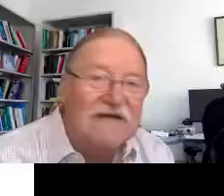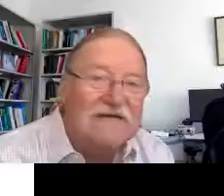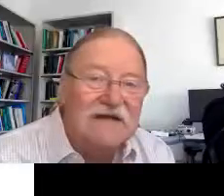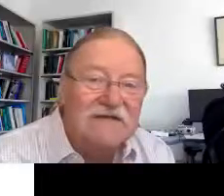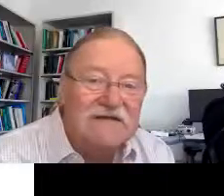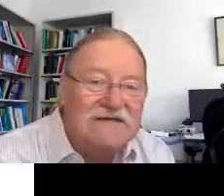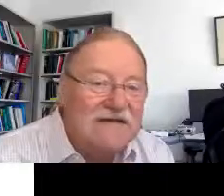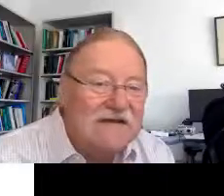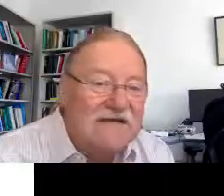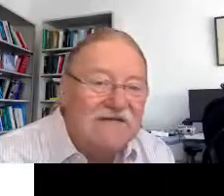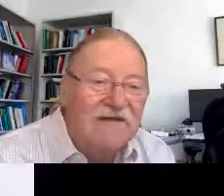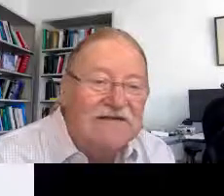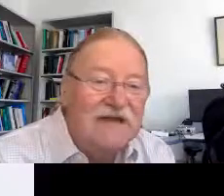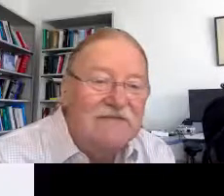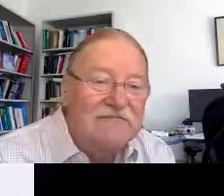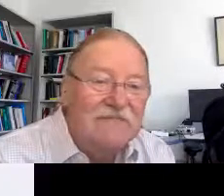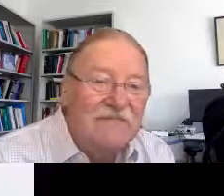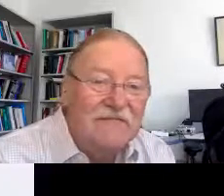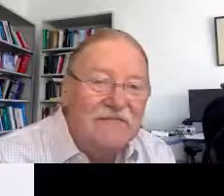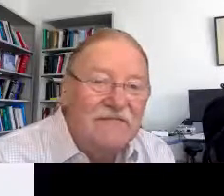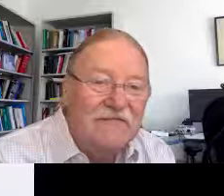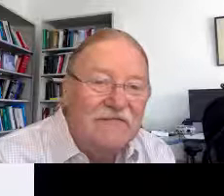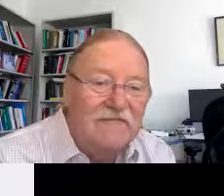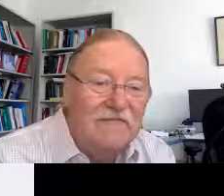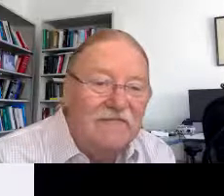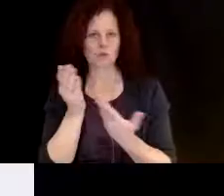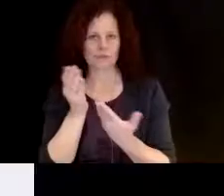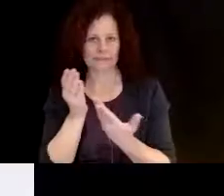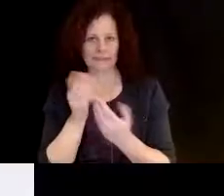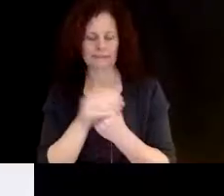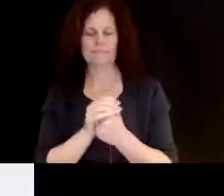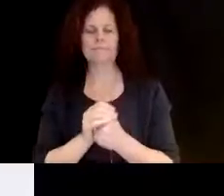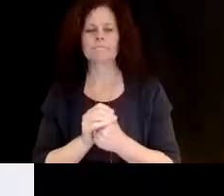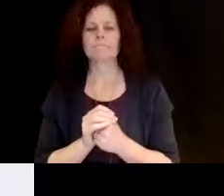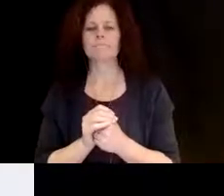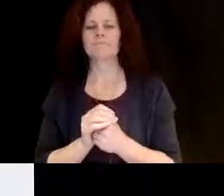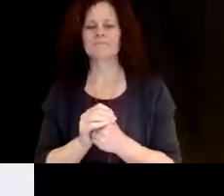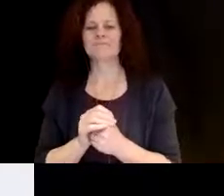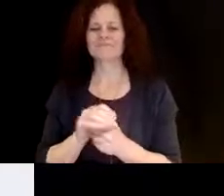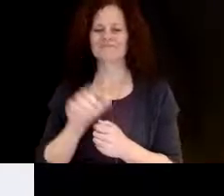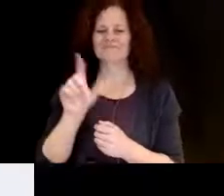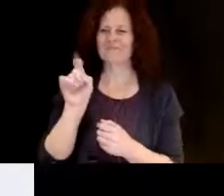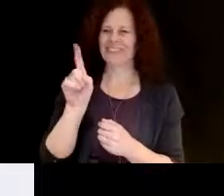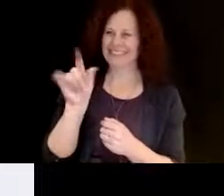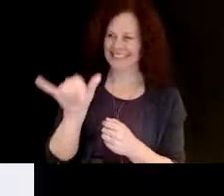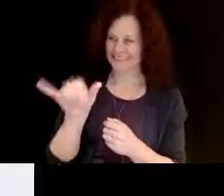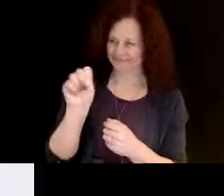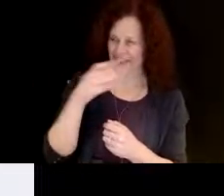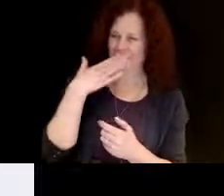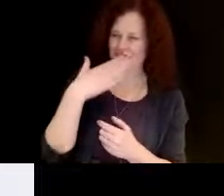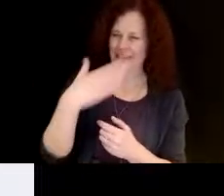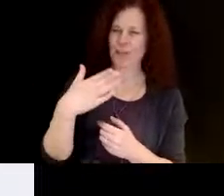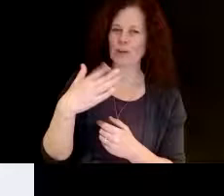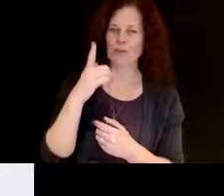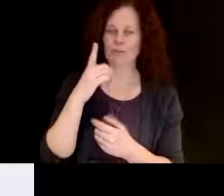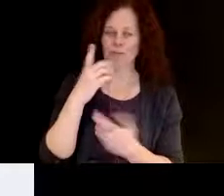to transit services. So Lindsay? Hi, thank you for being here and thank you for having me. My